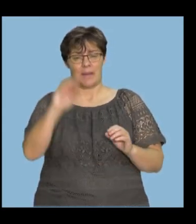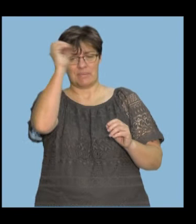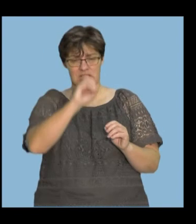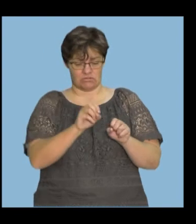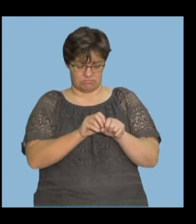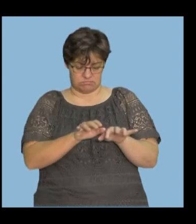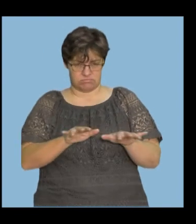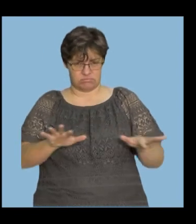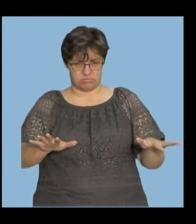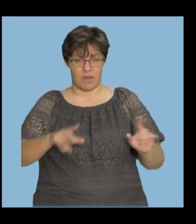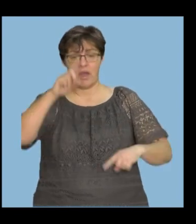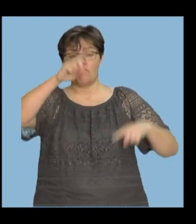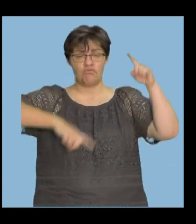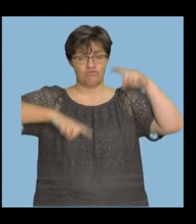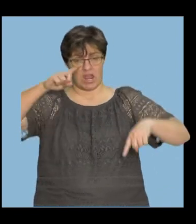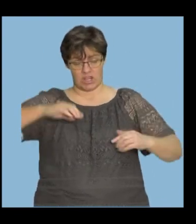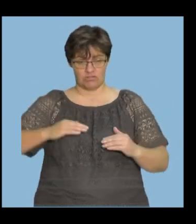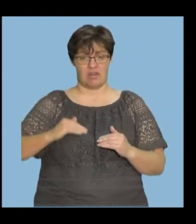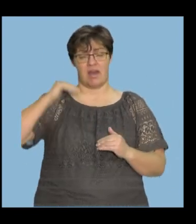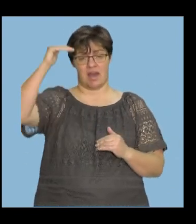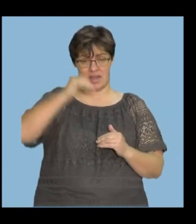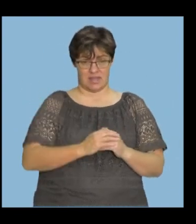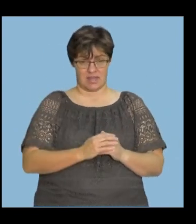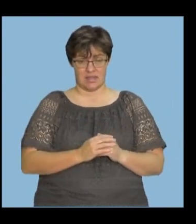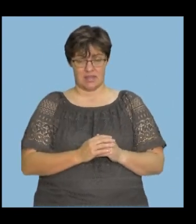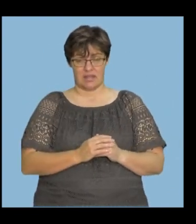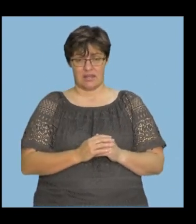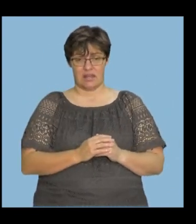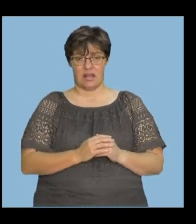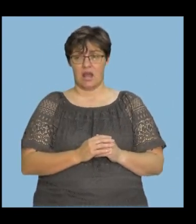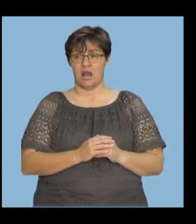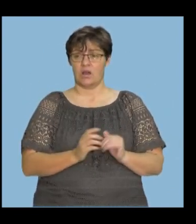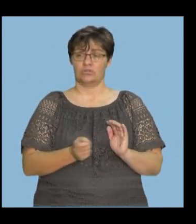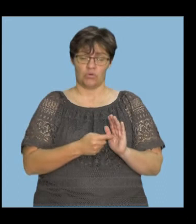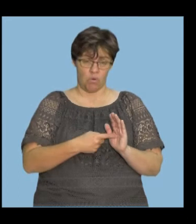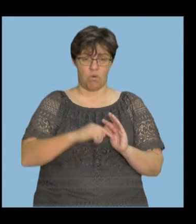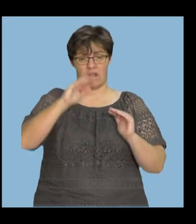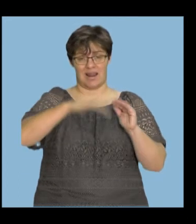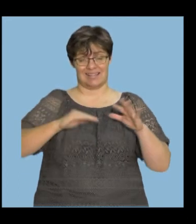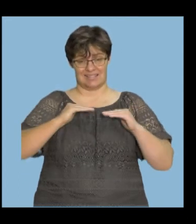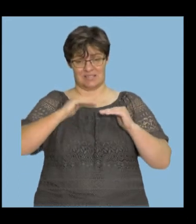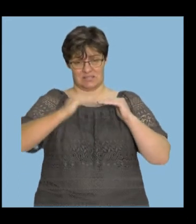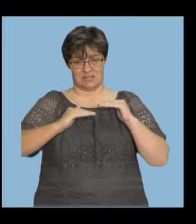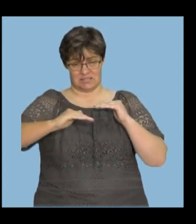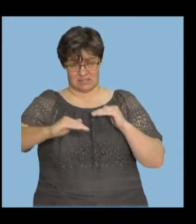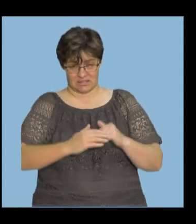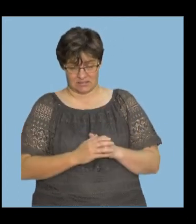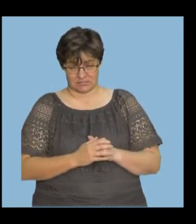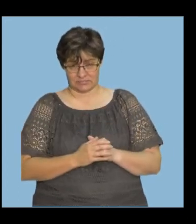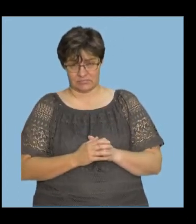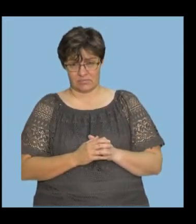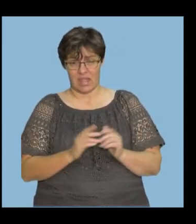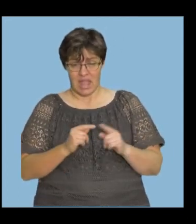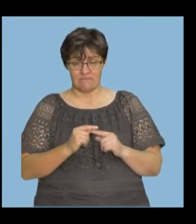the range will be higher and the score less consistent. Okay? If the scores are